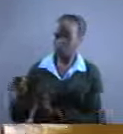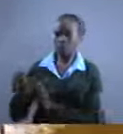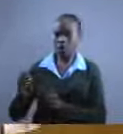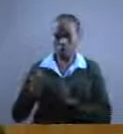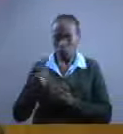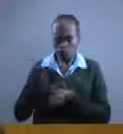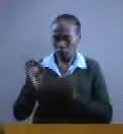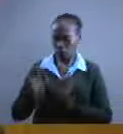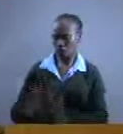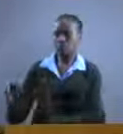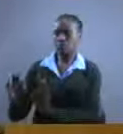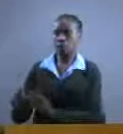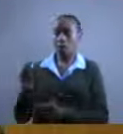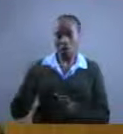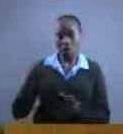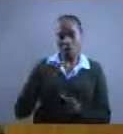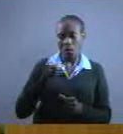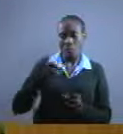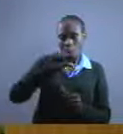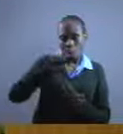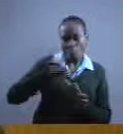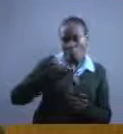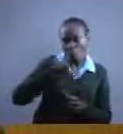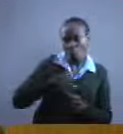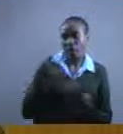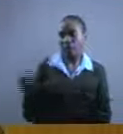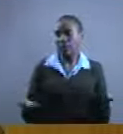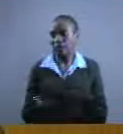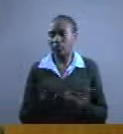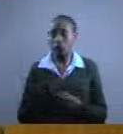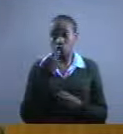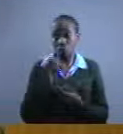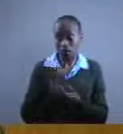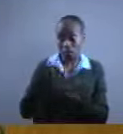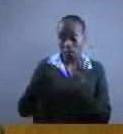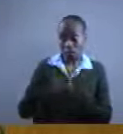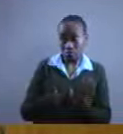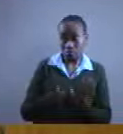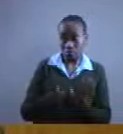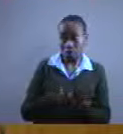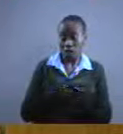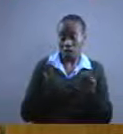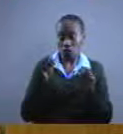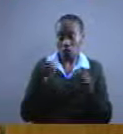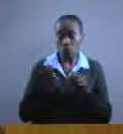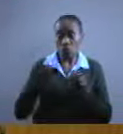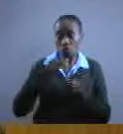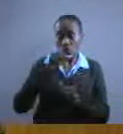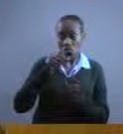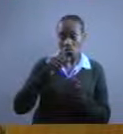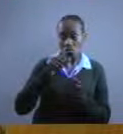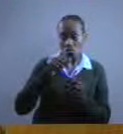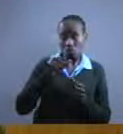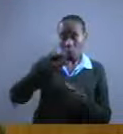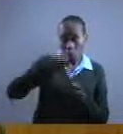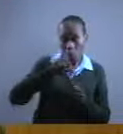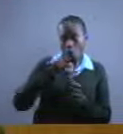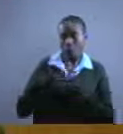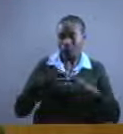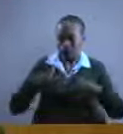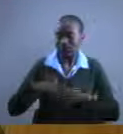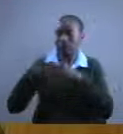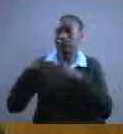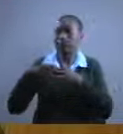If we look at the oil and gas incentive, in 2006, a new tax oil and gas regime was